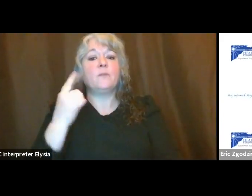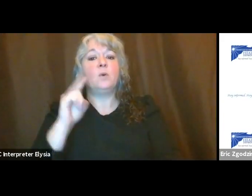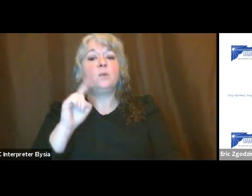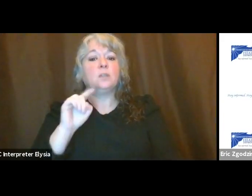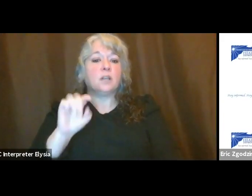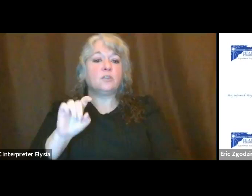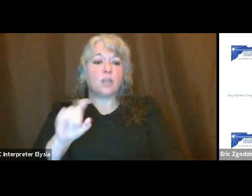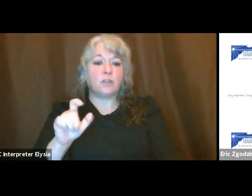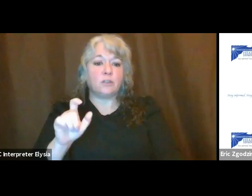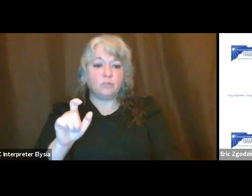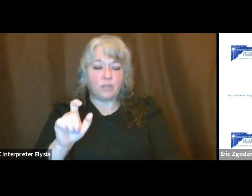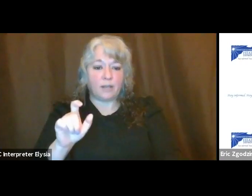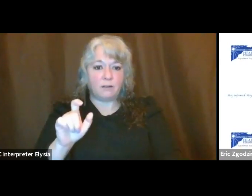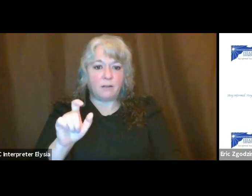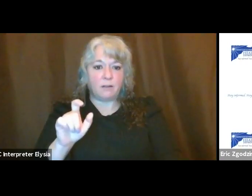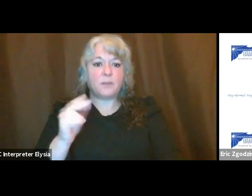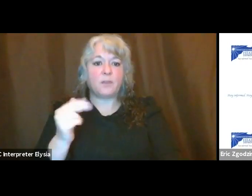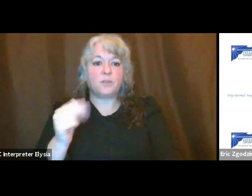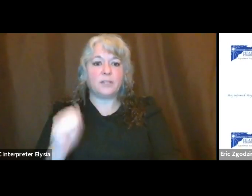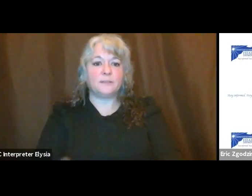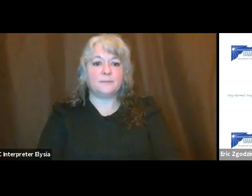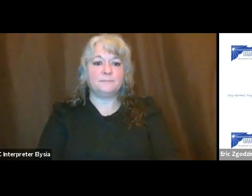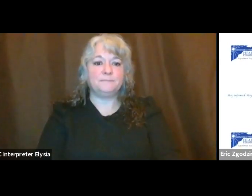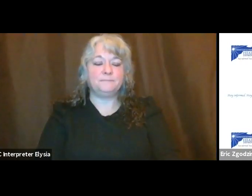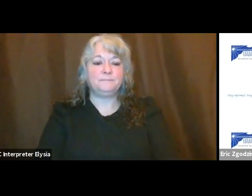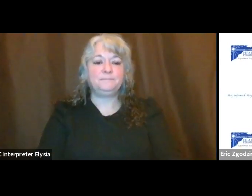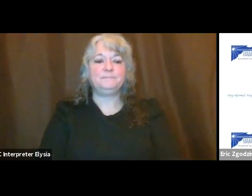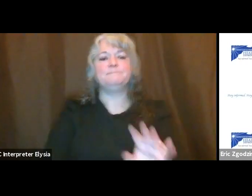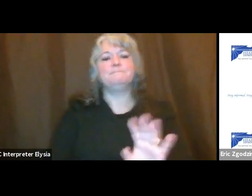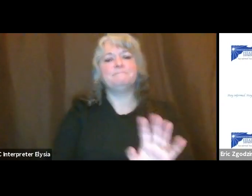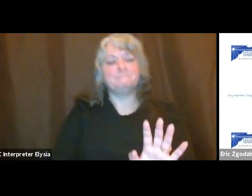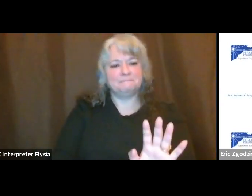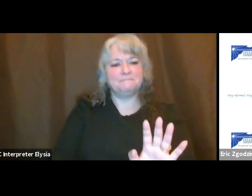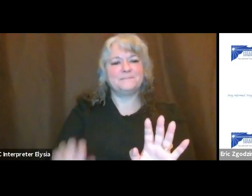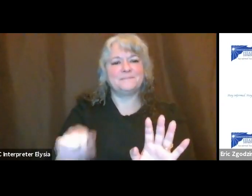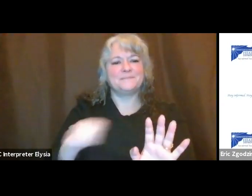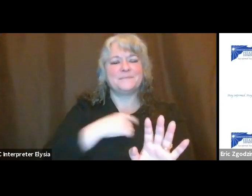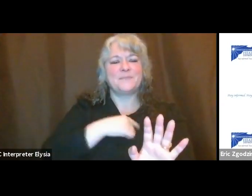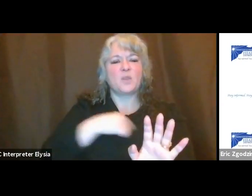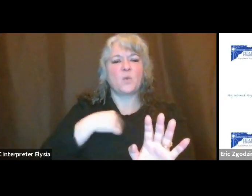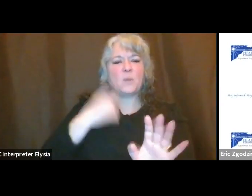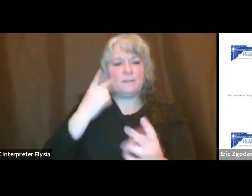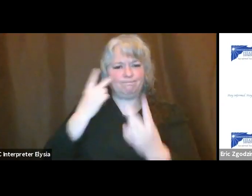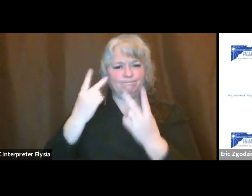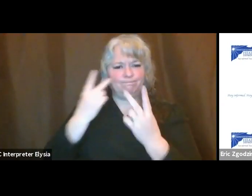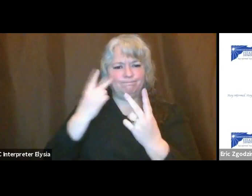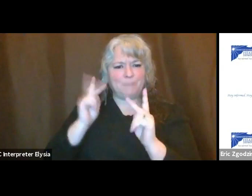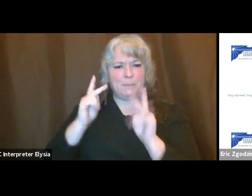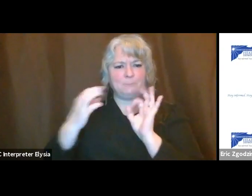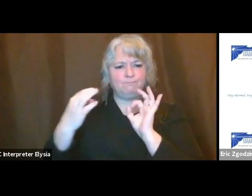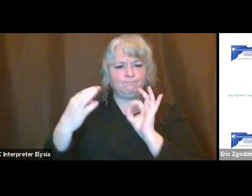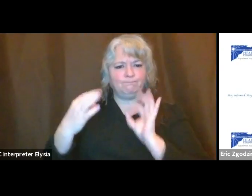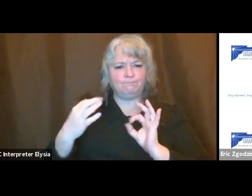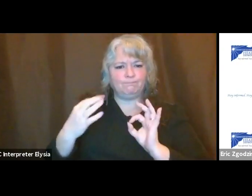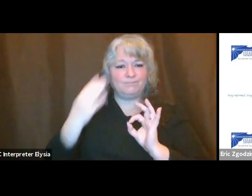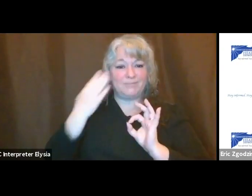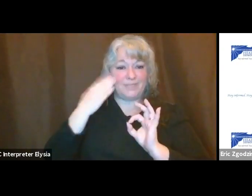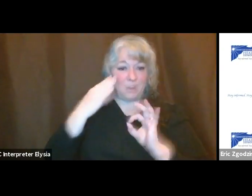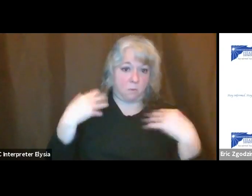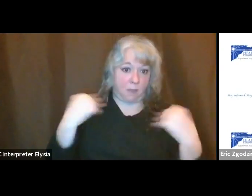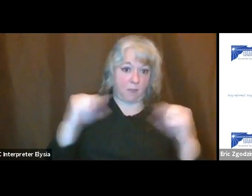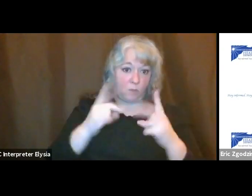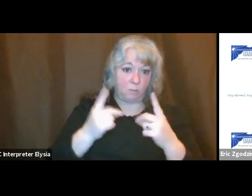Yes, good morning. We're getting quite a bit of feedback from folks, and I don't know that this is under the health department's control or whatever,